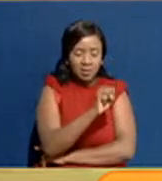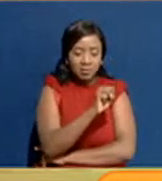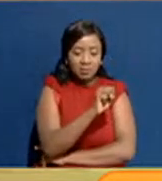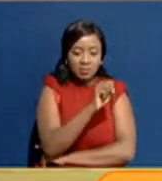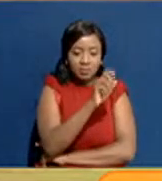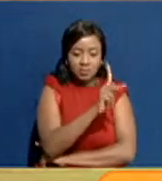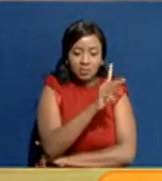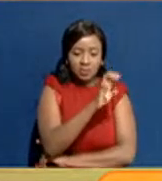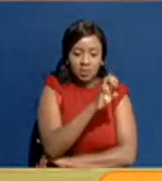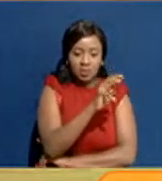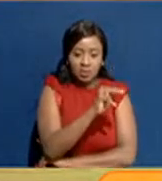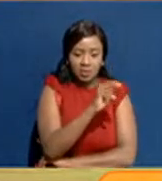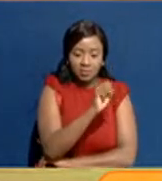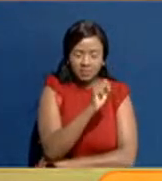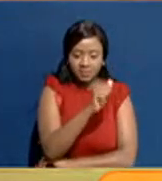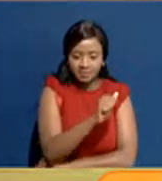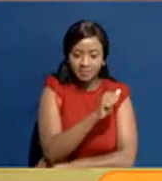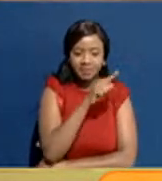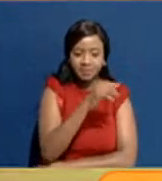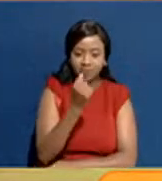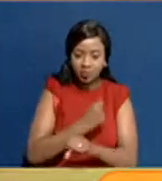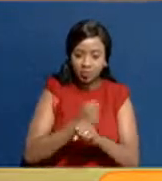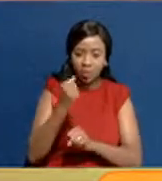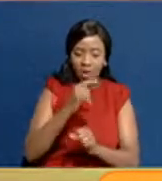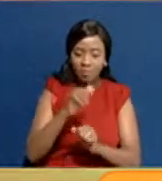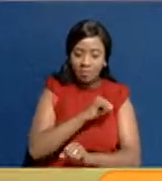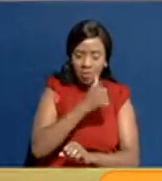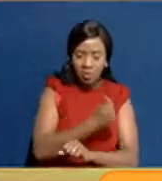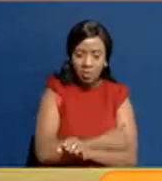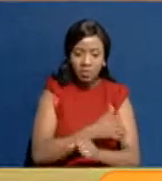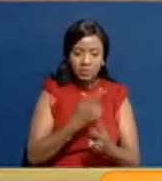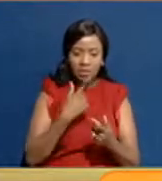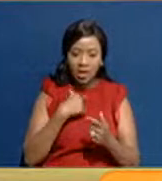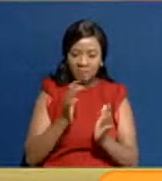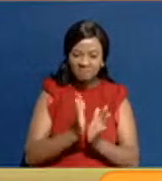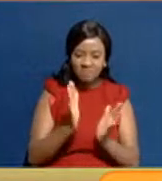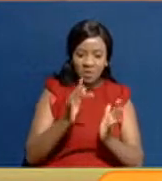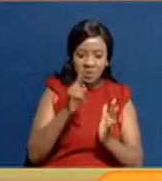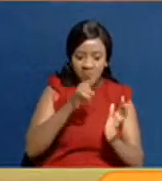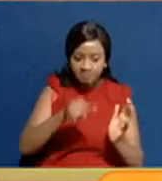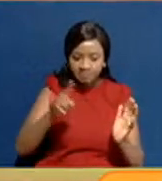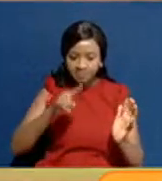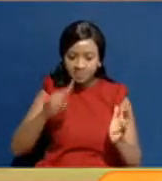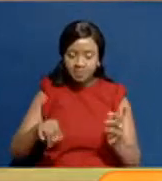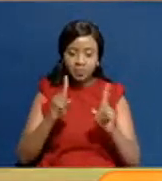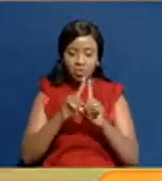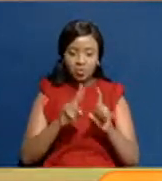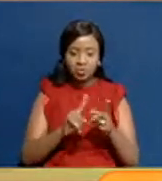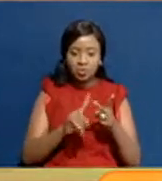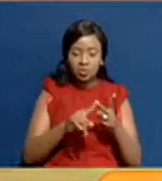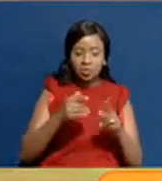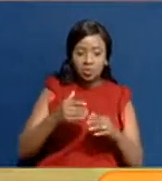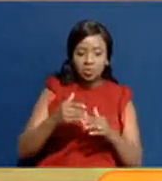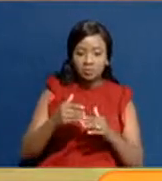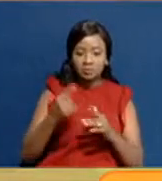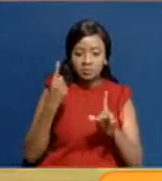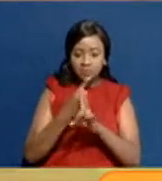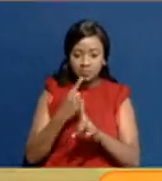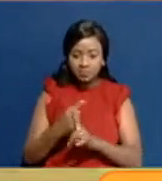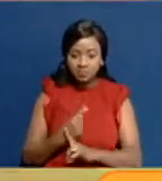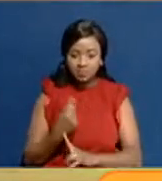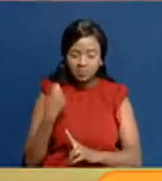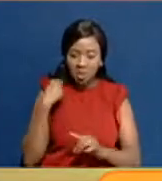its authority with an early lead in the race of public wrongs. Now, in the old days, figures were